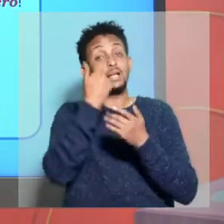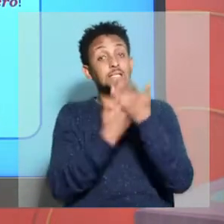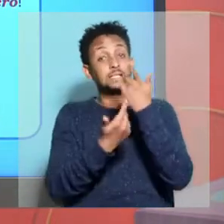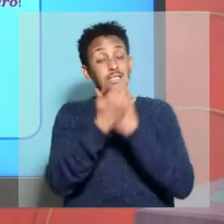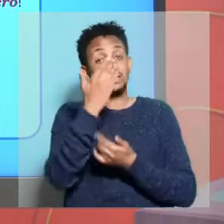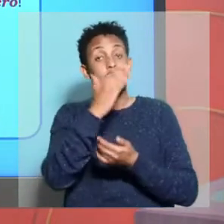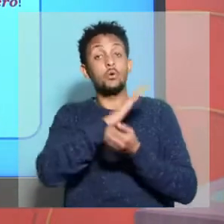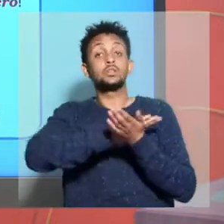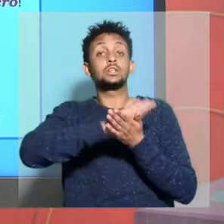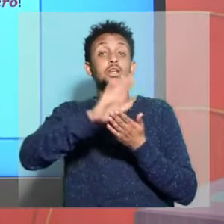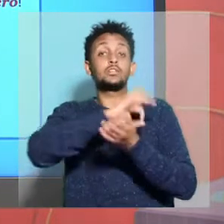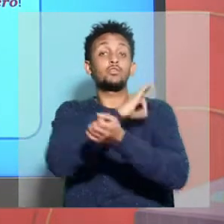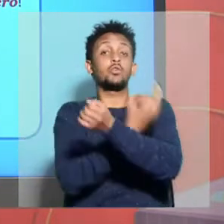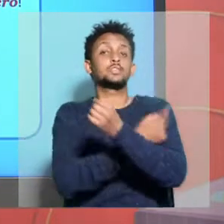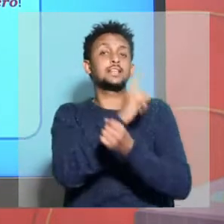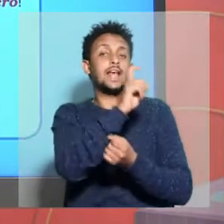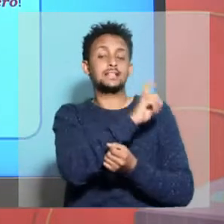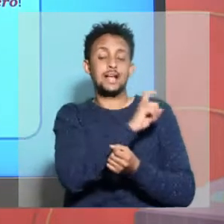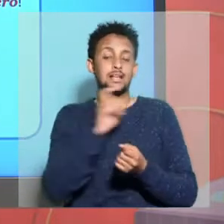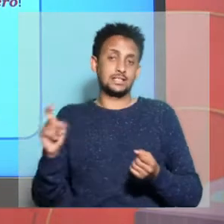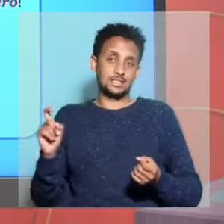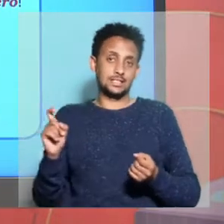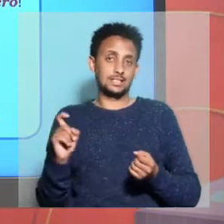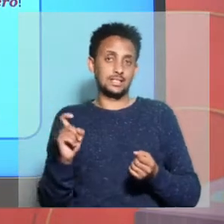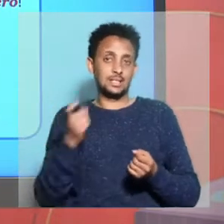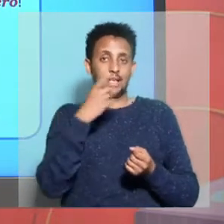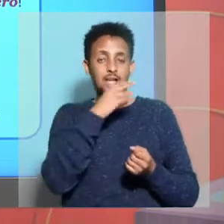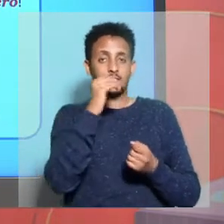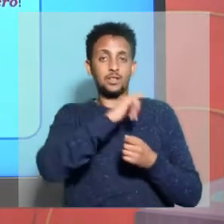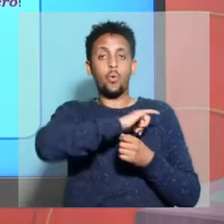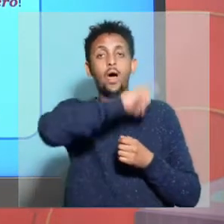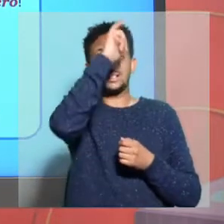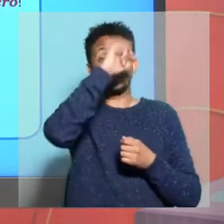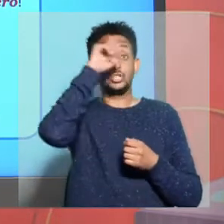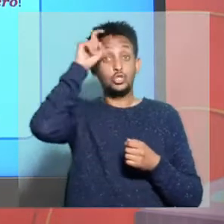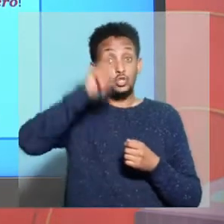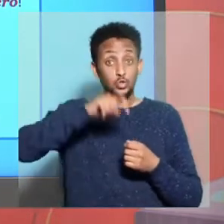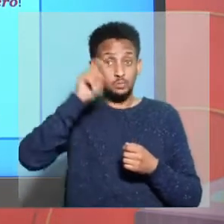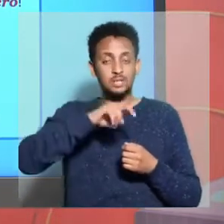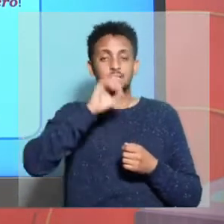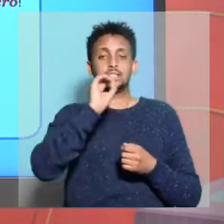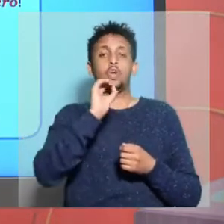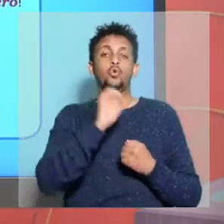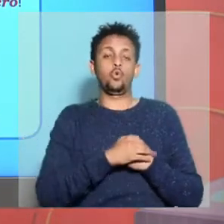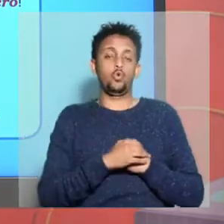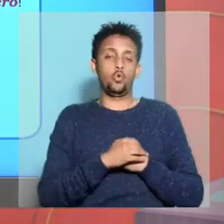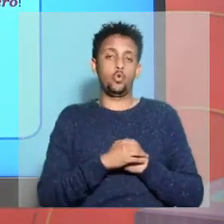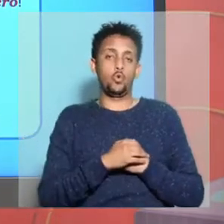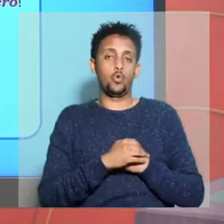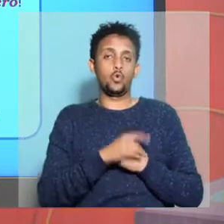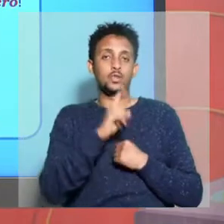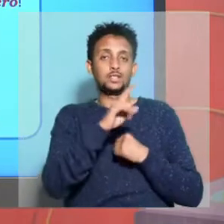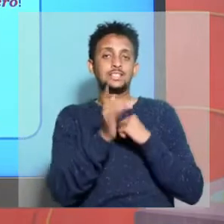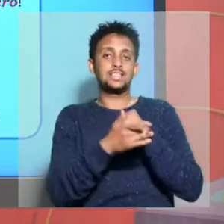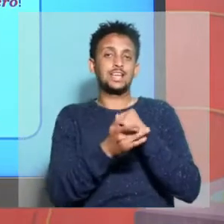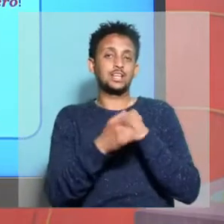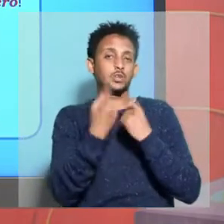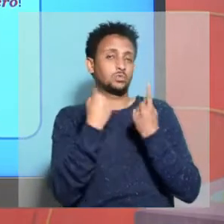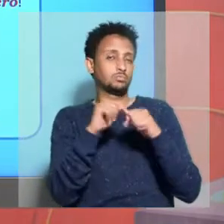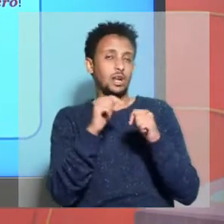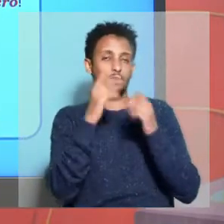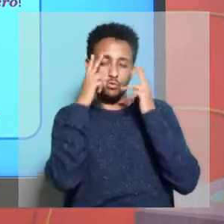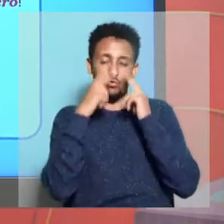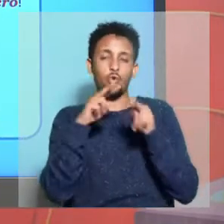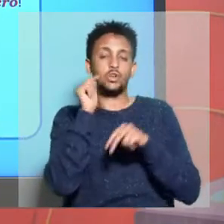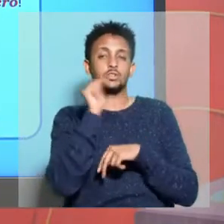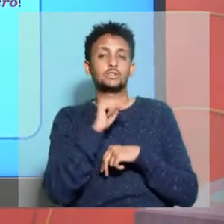about the net force exerted on the x-axis and on the y-axis should be zero. That should be the technique that we are trying to